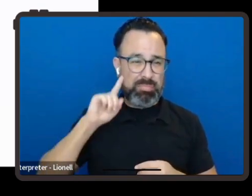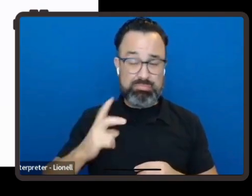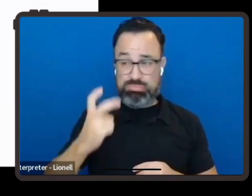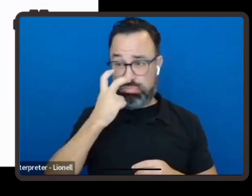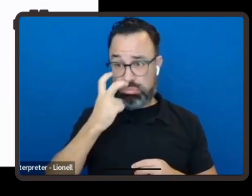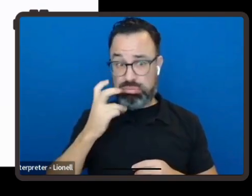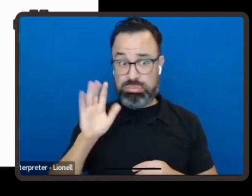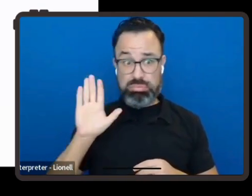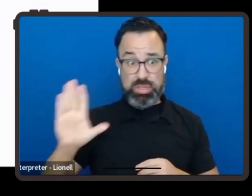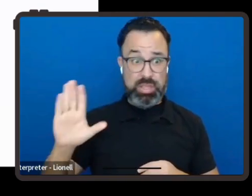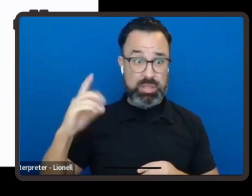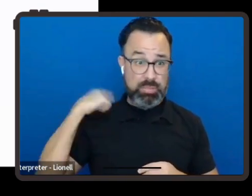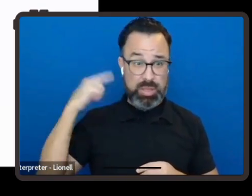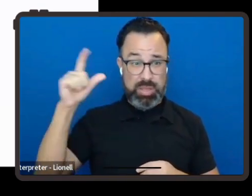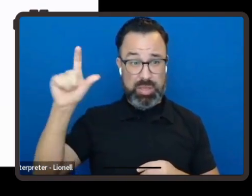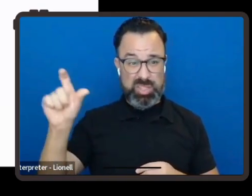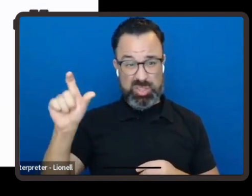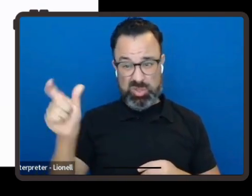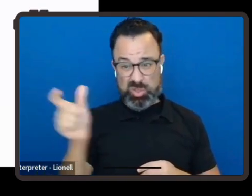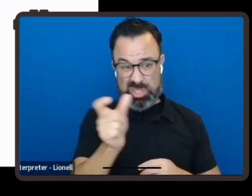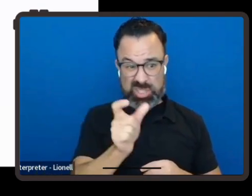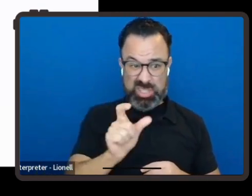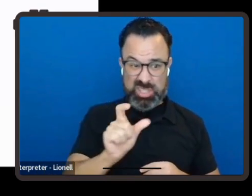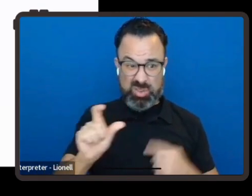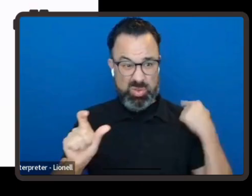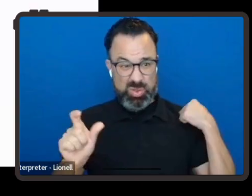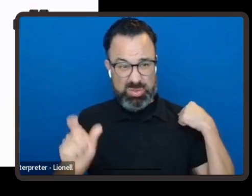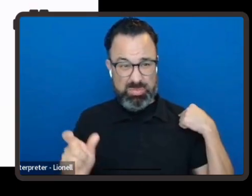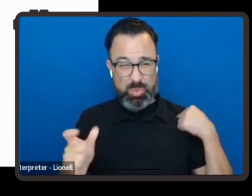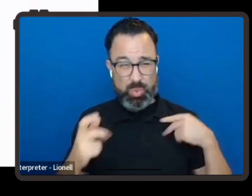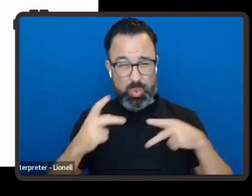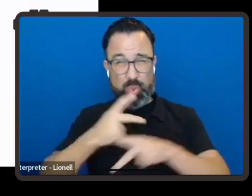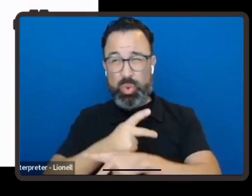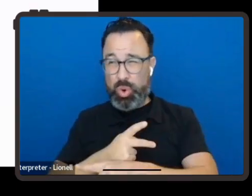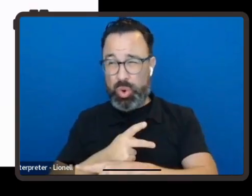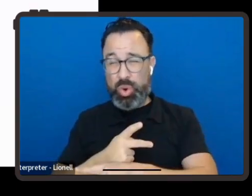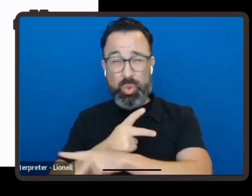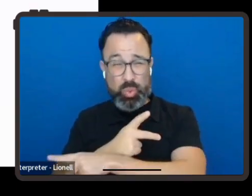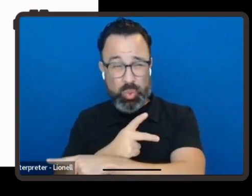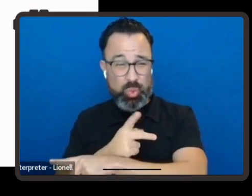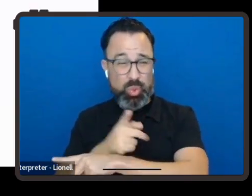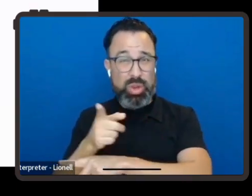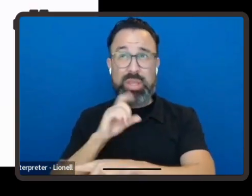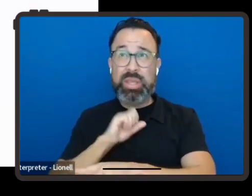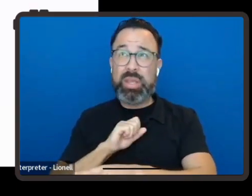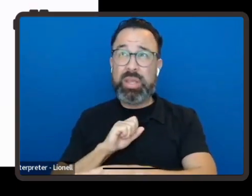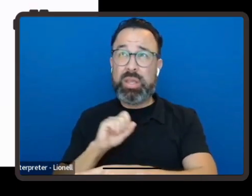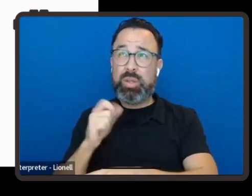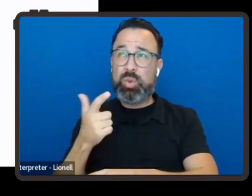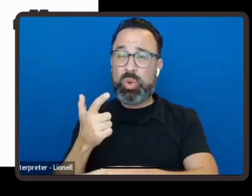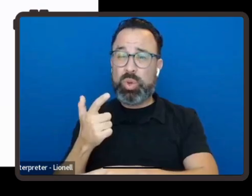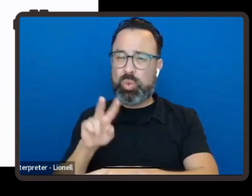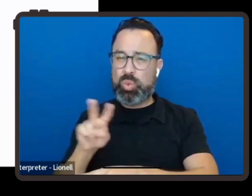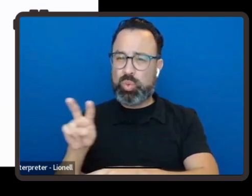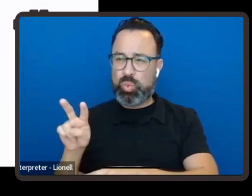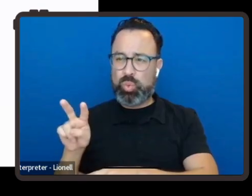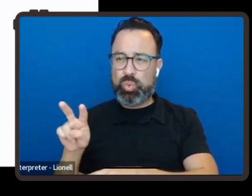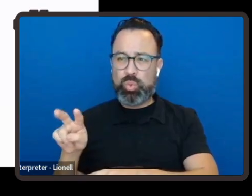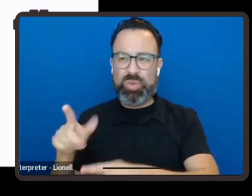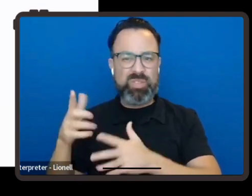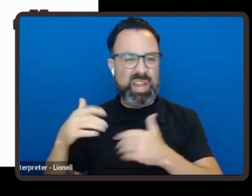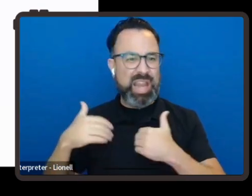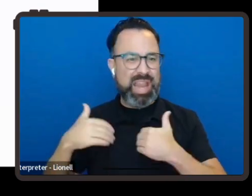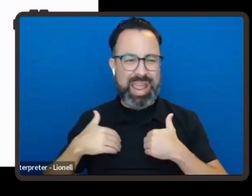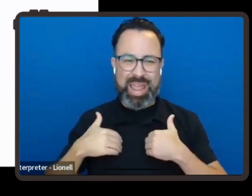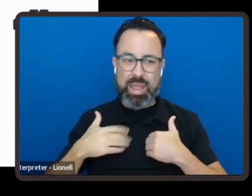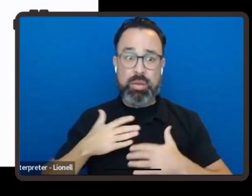example, is even worse. And he's 21 too. He already has severe problems with breathing